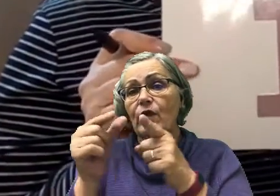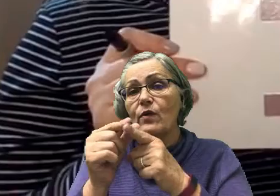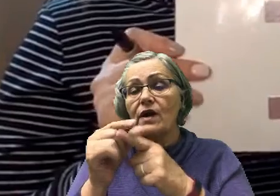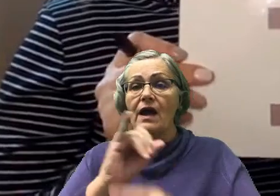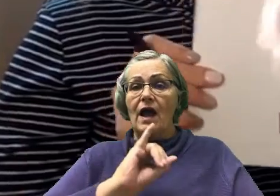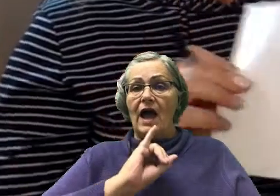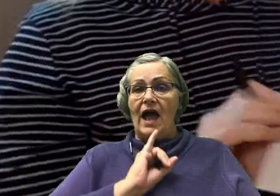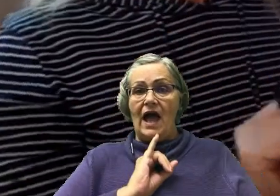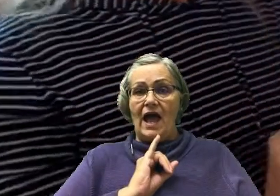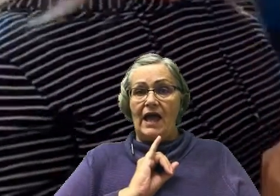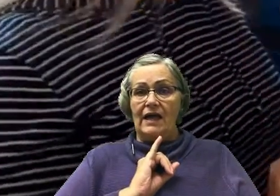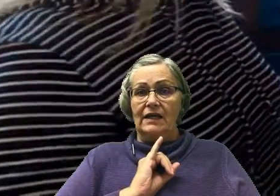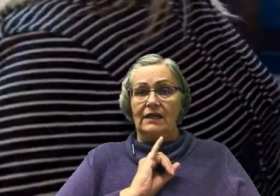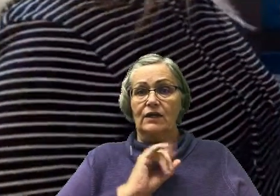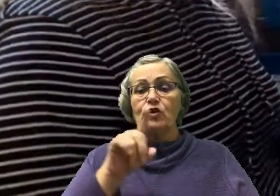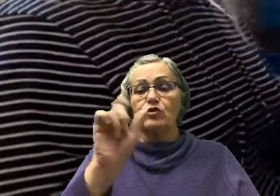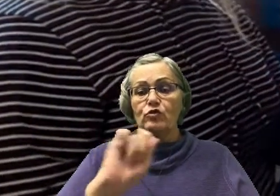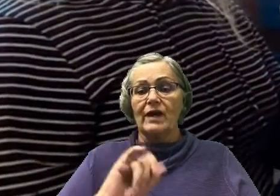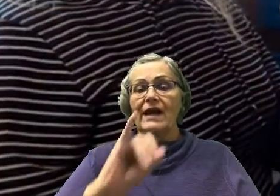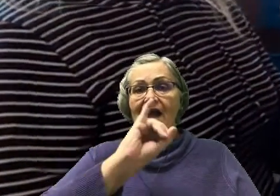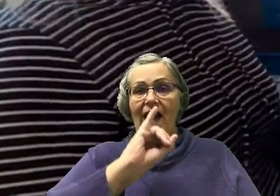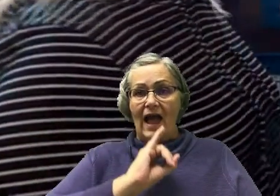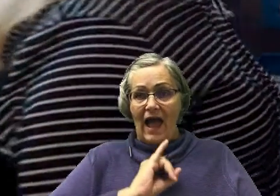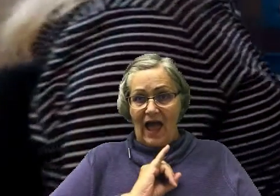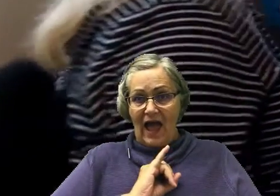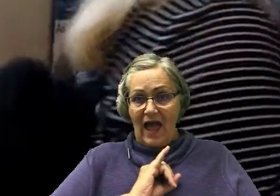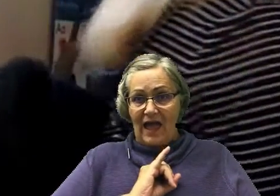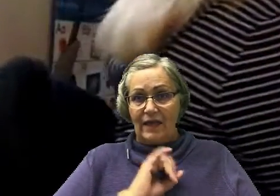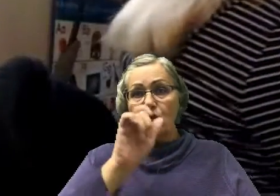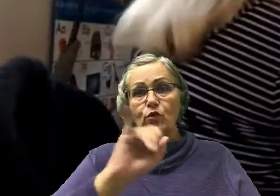We're going to start our sentence with the word I.